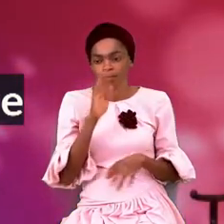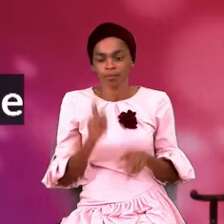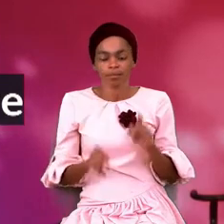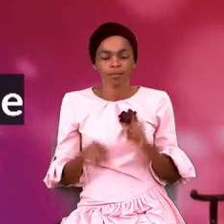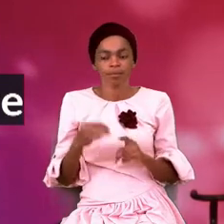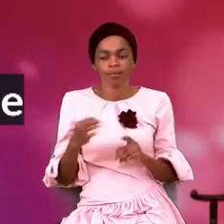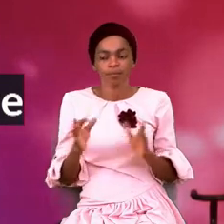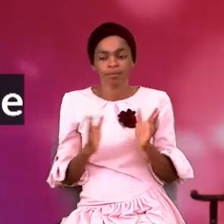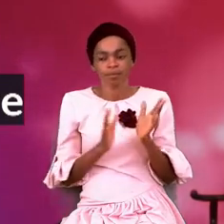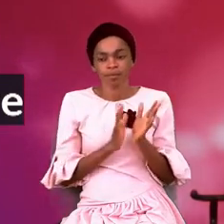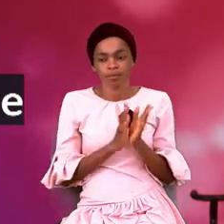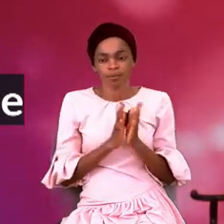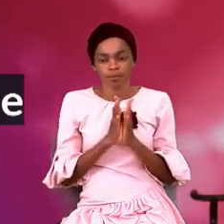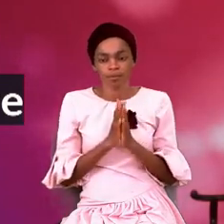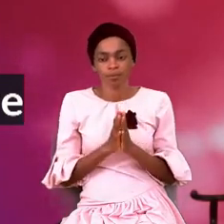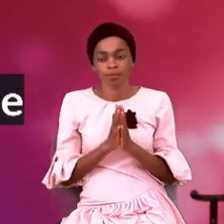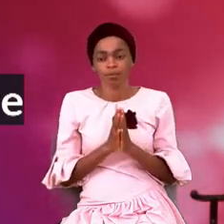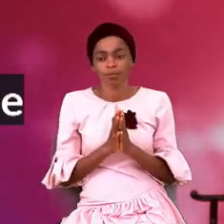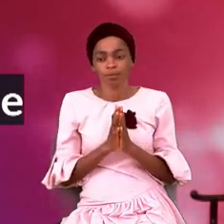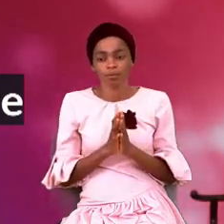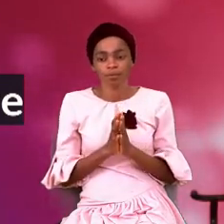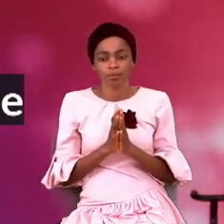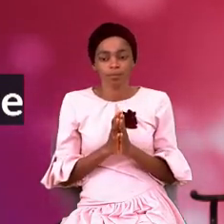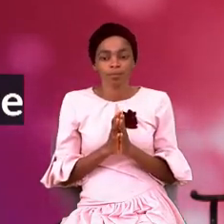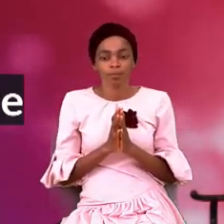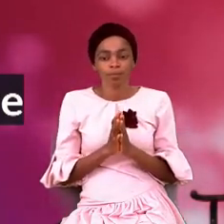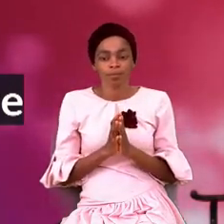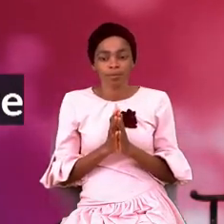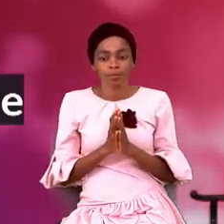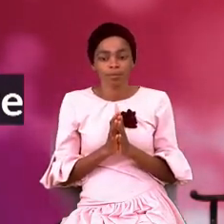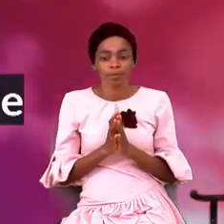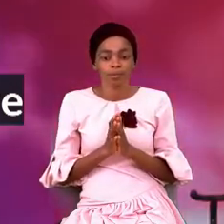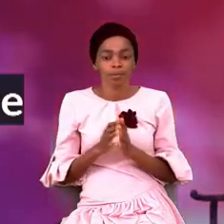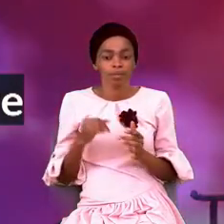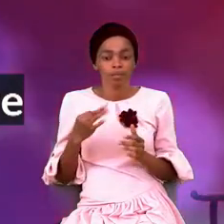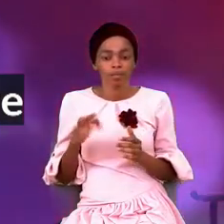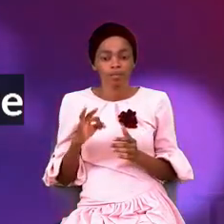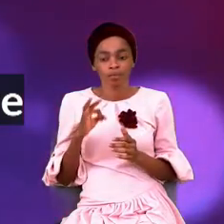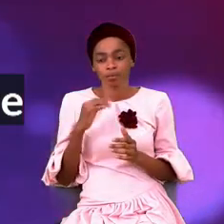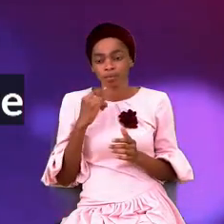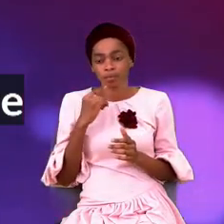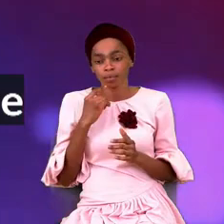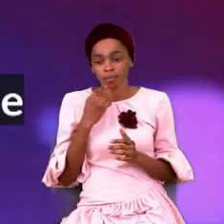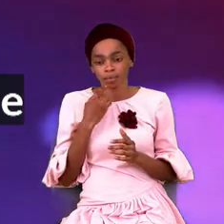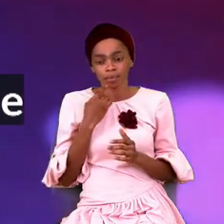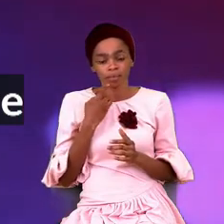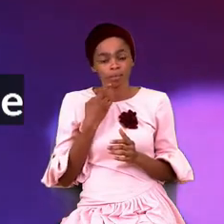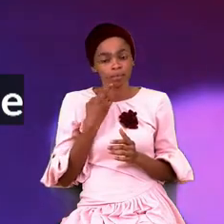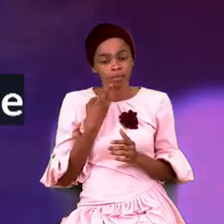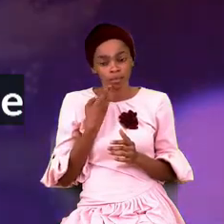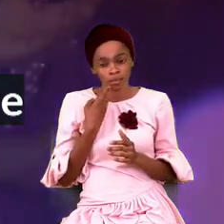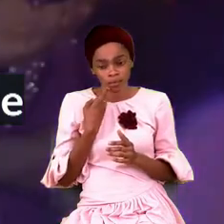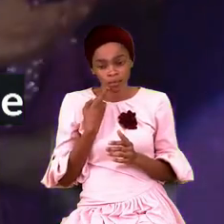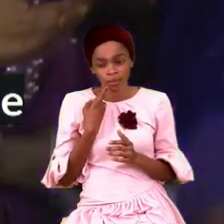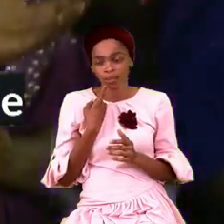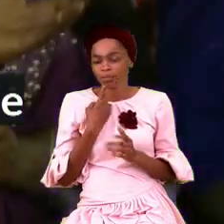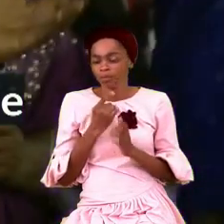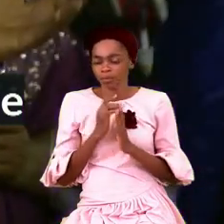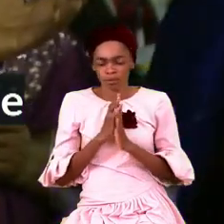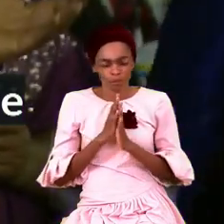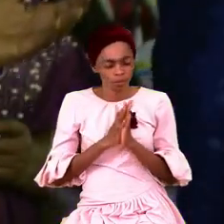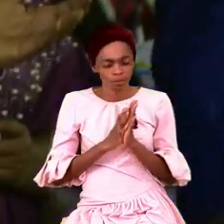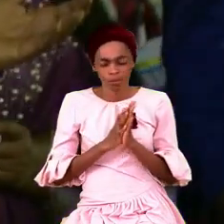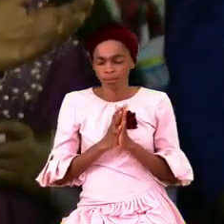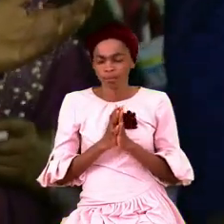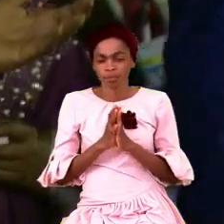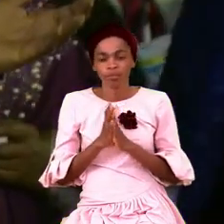A fervent petition, compassion, and care.